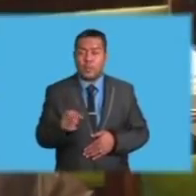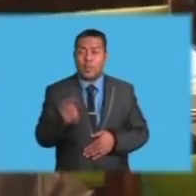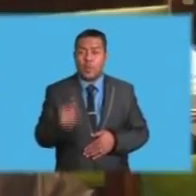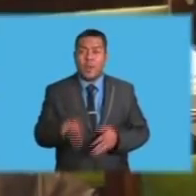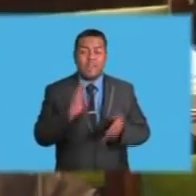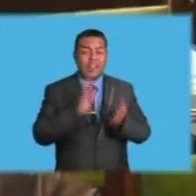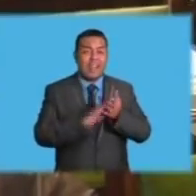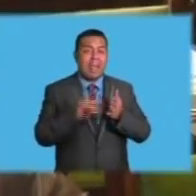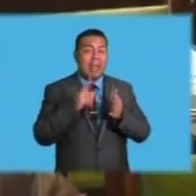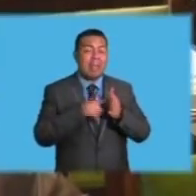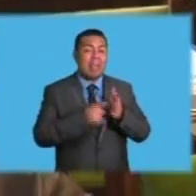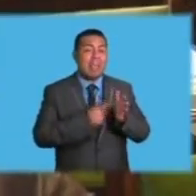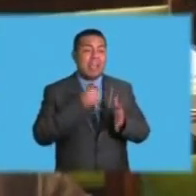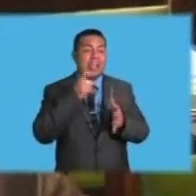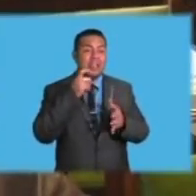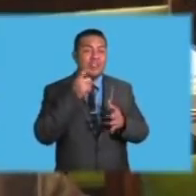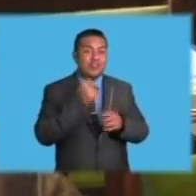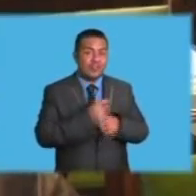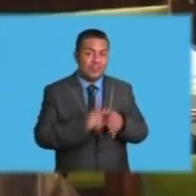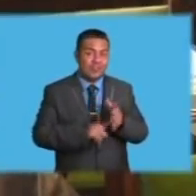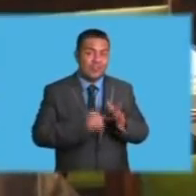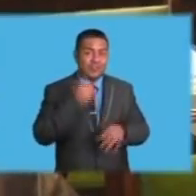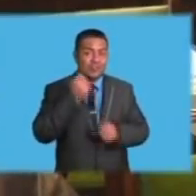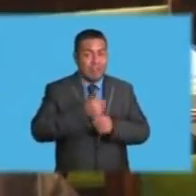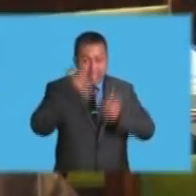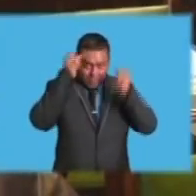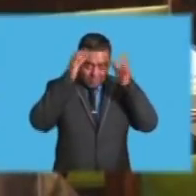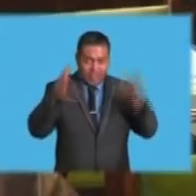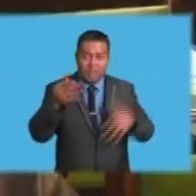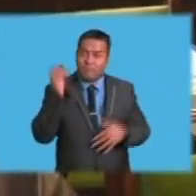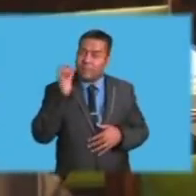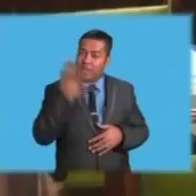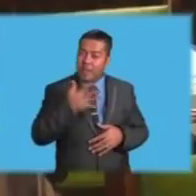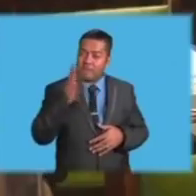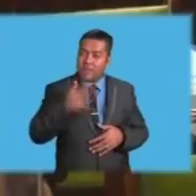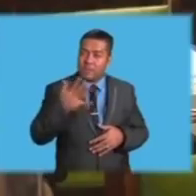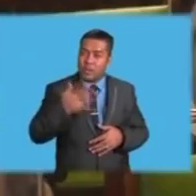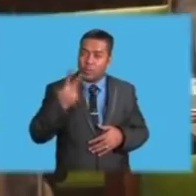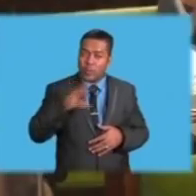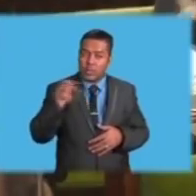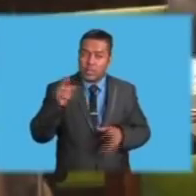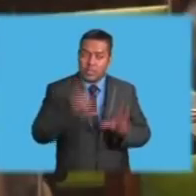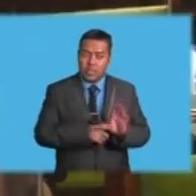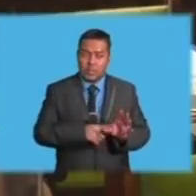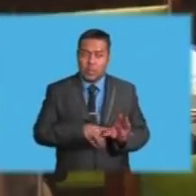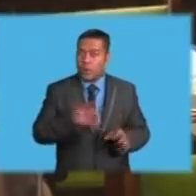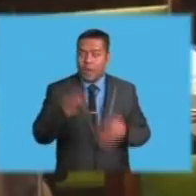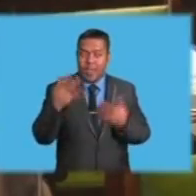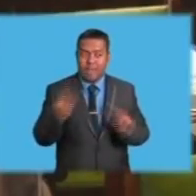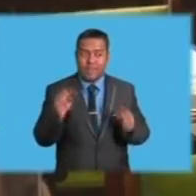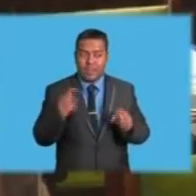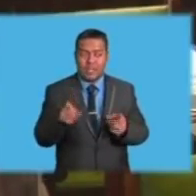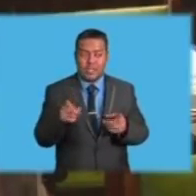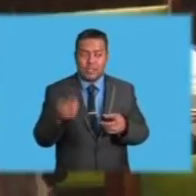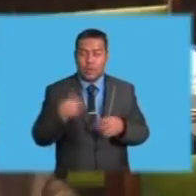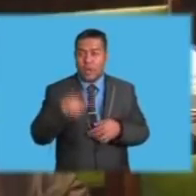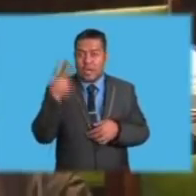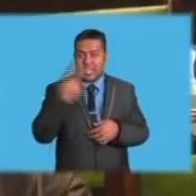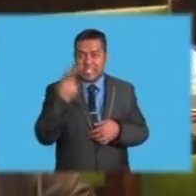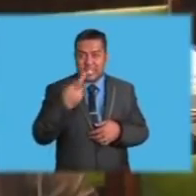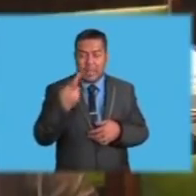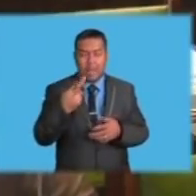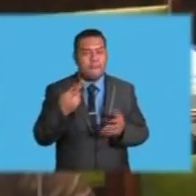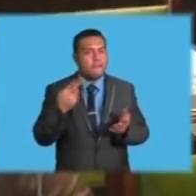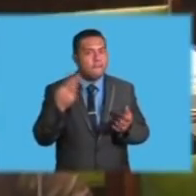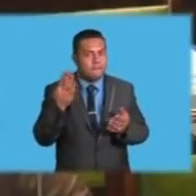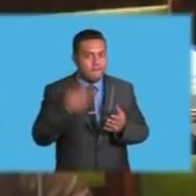hedging expert, had 10, 15, 20 years of experience in hedging, we would not have that issue. Now, it